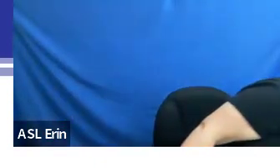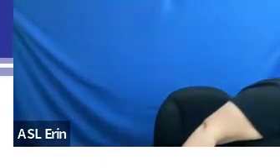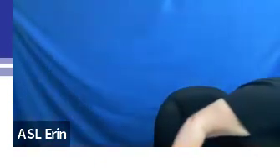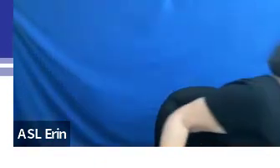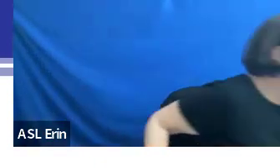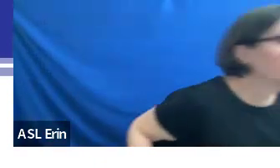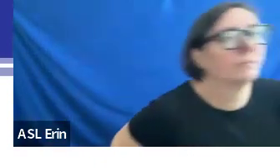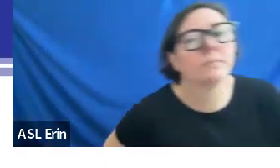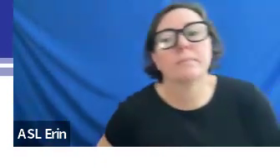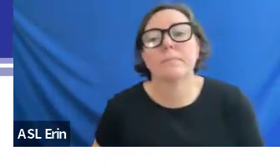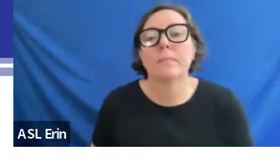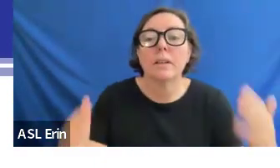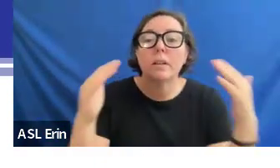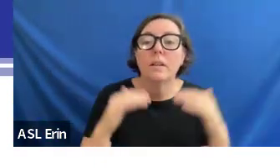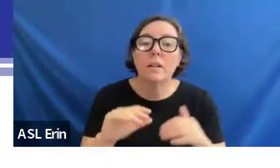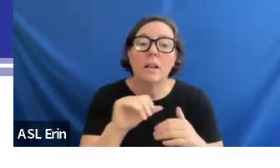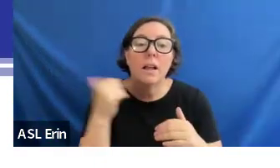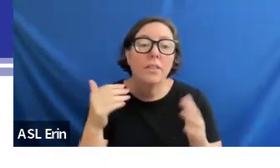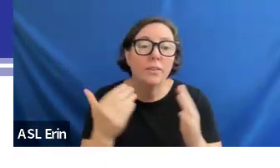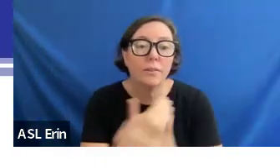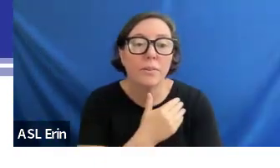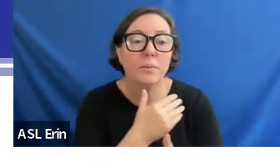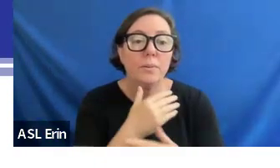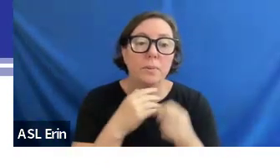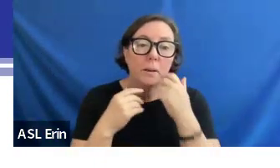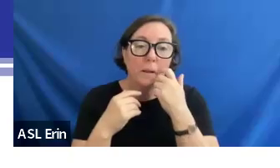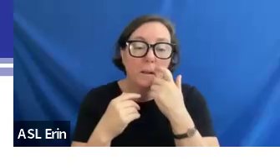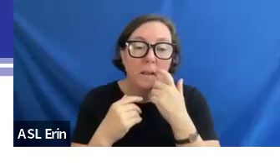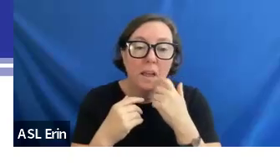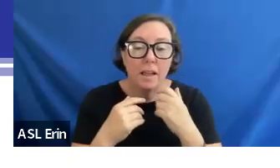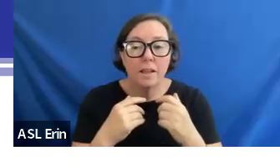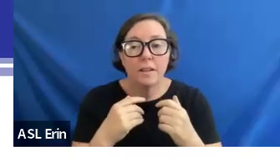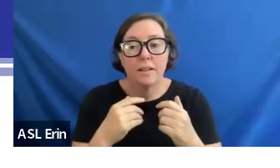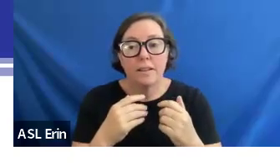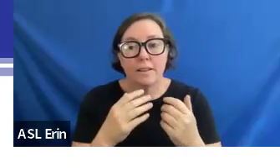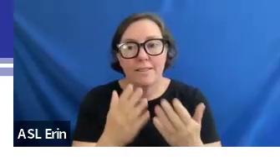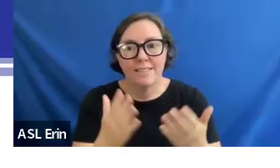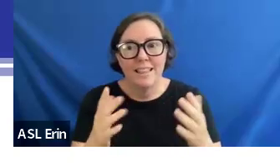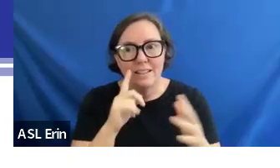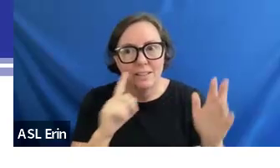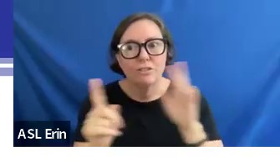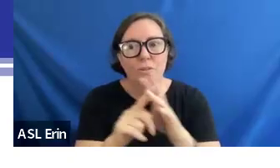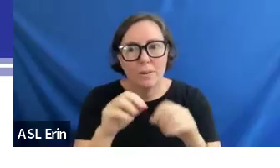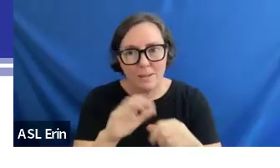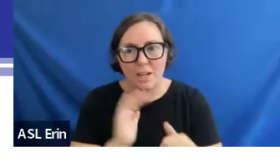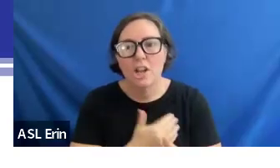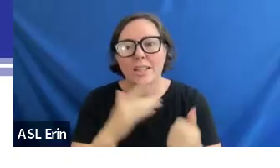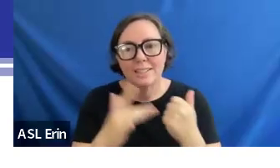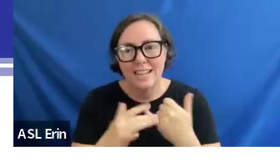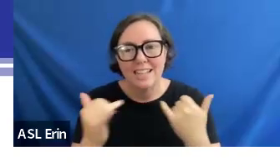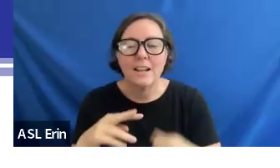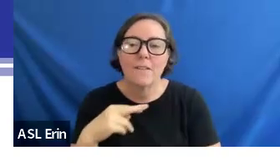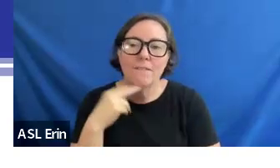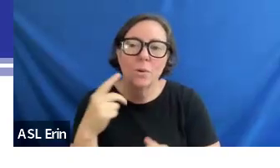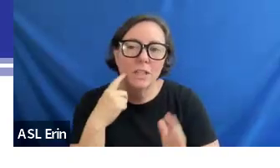A new cool tool that's coming out with all of our great devices is voice recognition within a